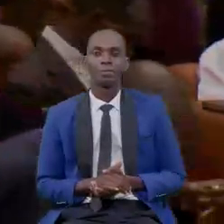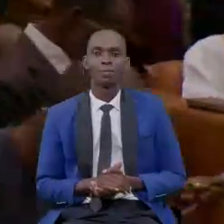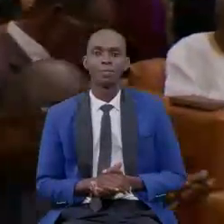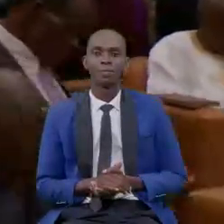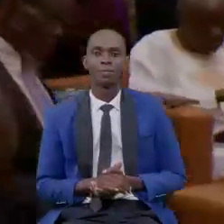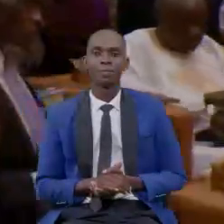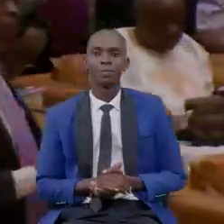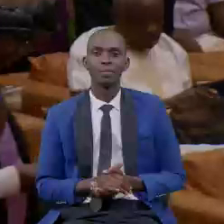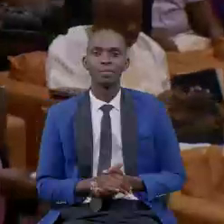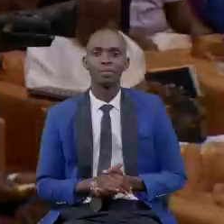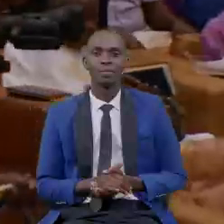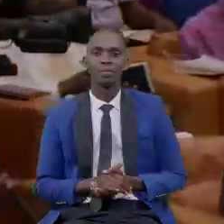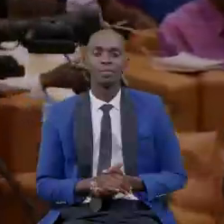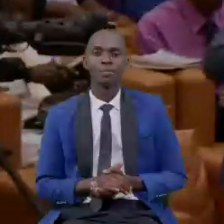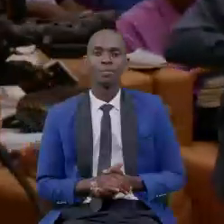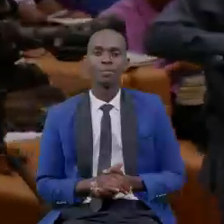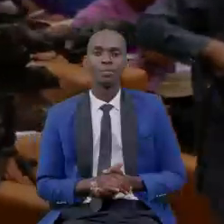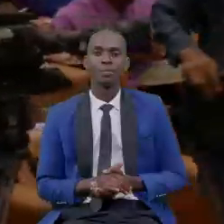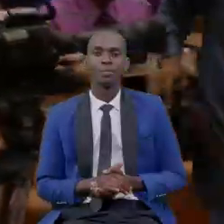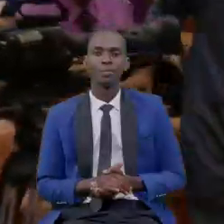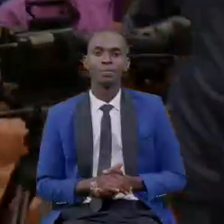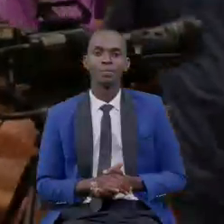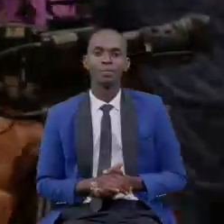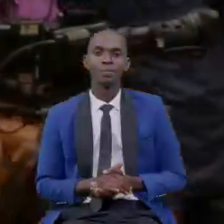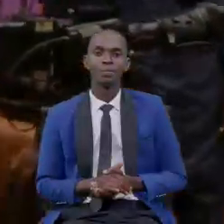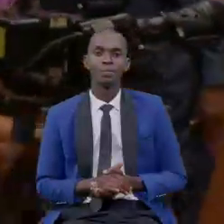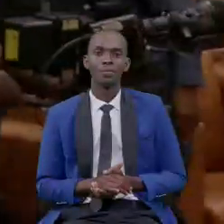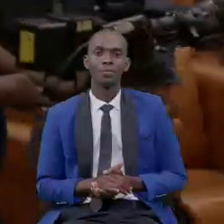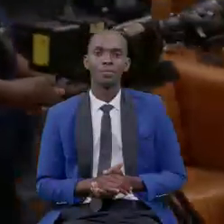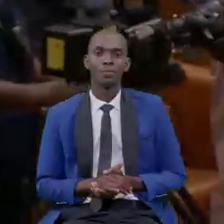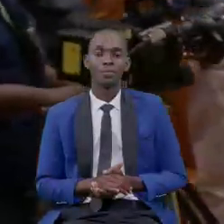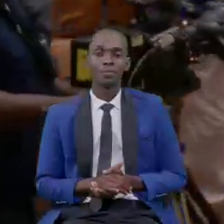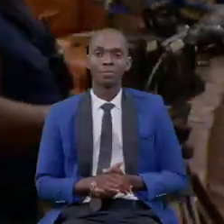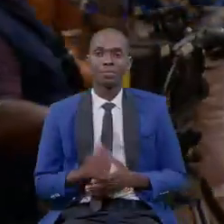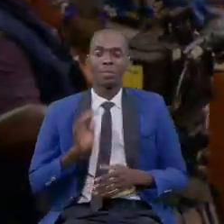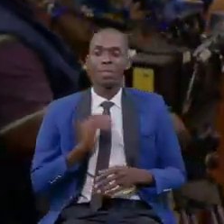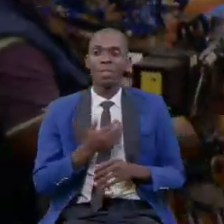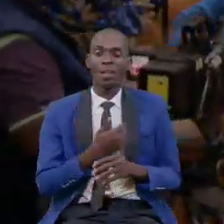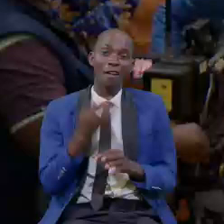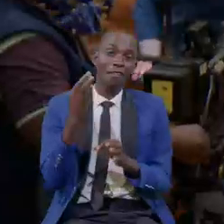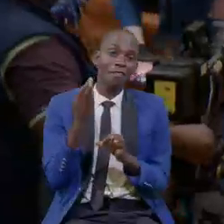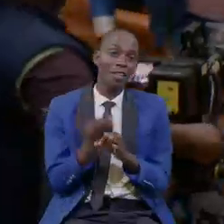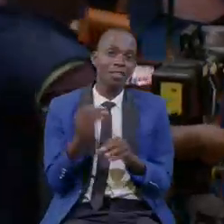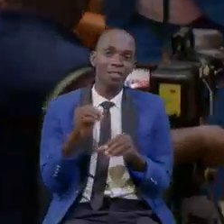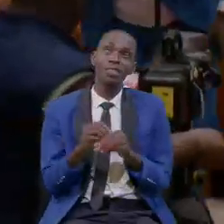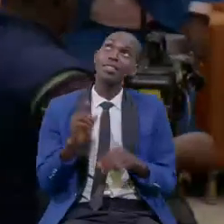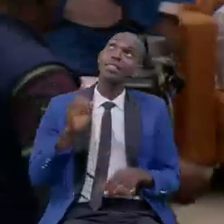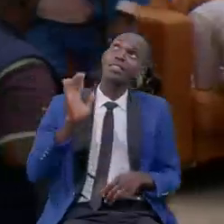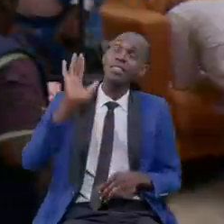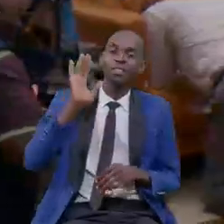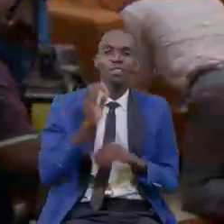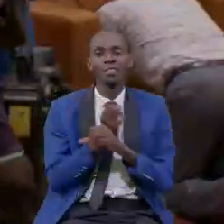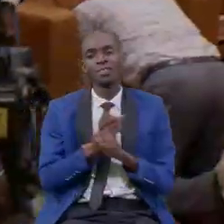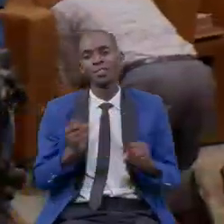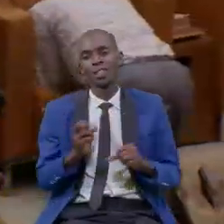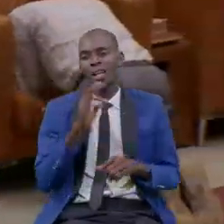His grace saves. Our faith in him saves. Are